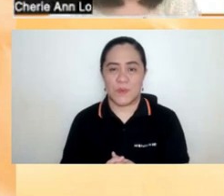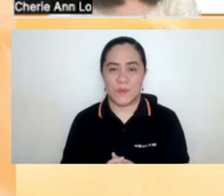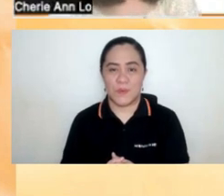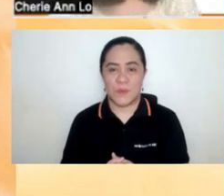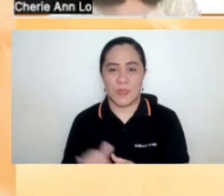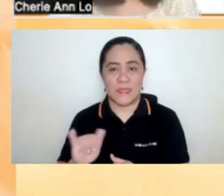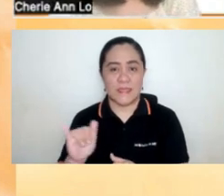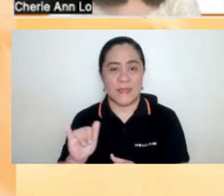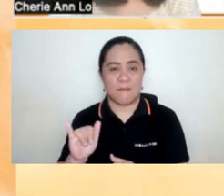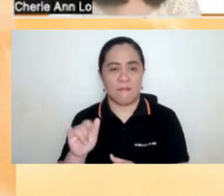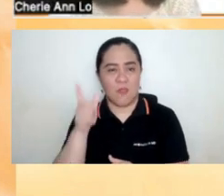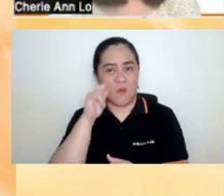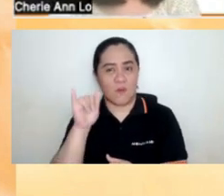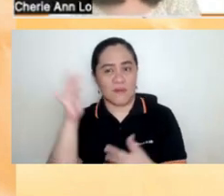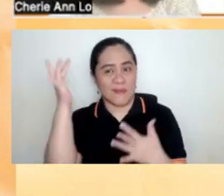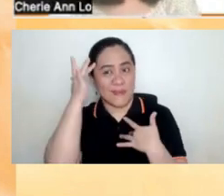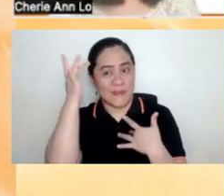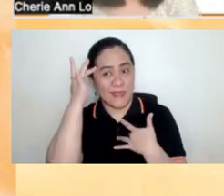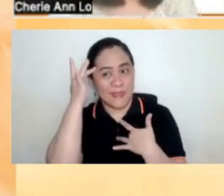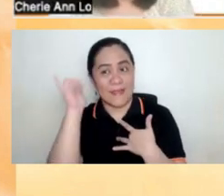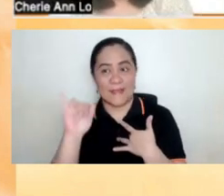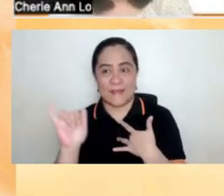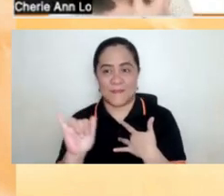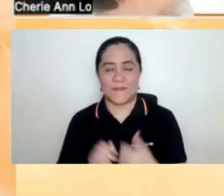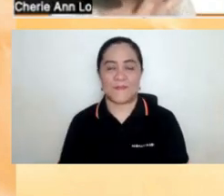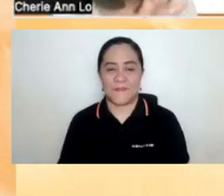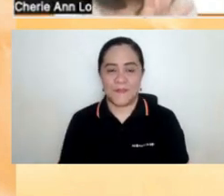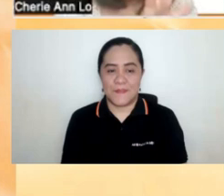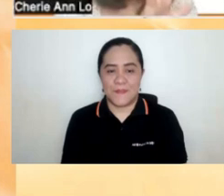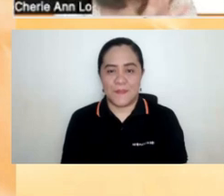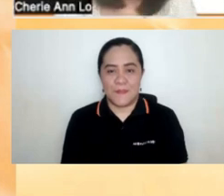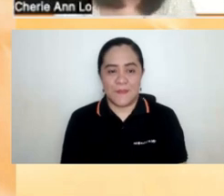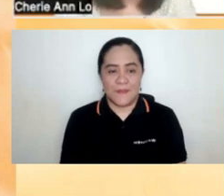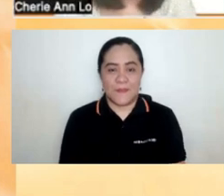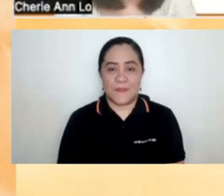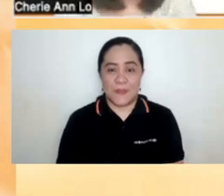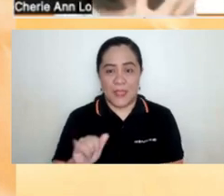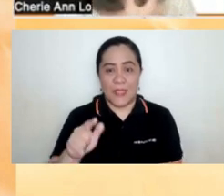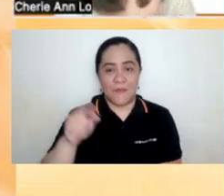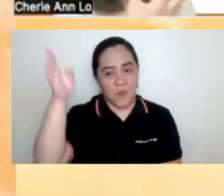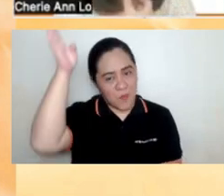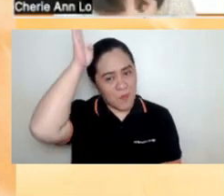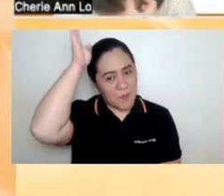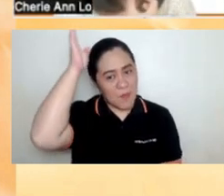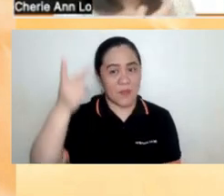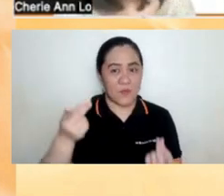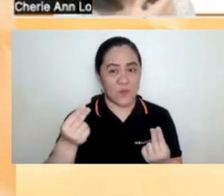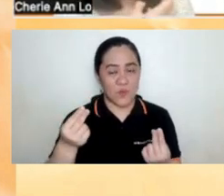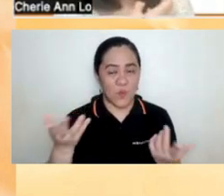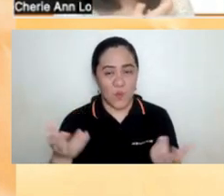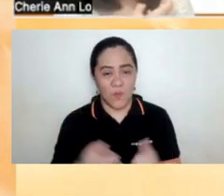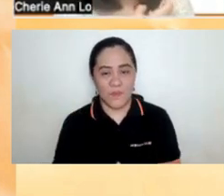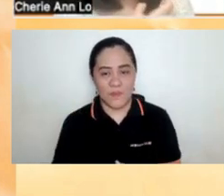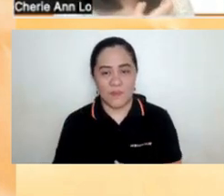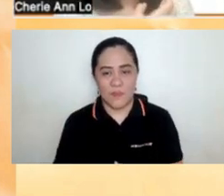biological diseases, no? Um, so that's the part on the brain chemical. So now we look into how the brain